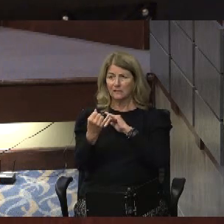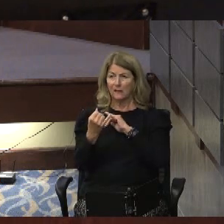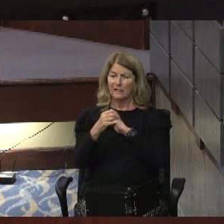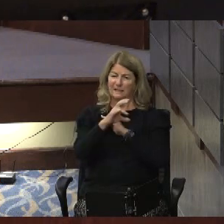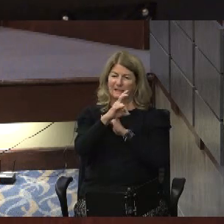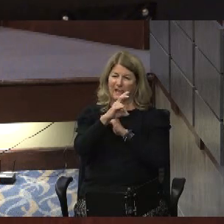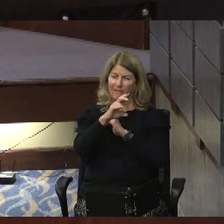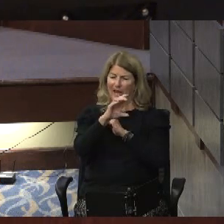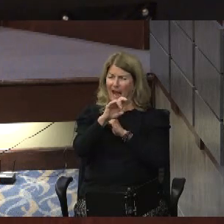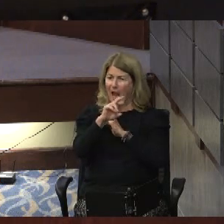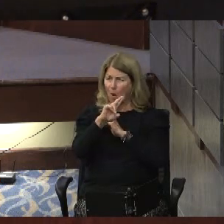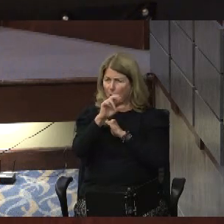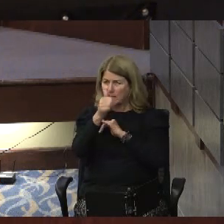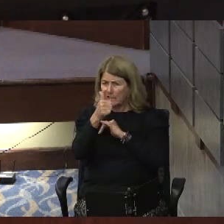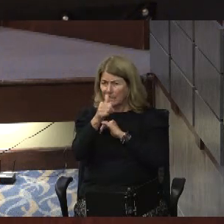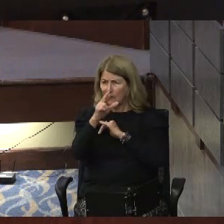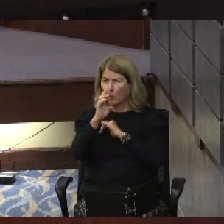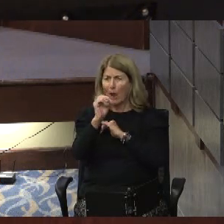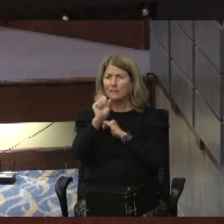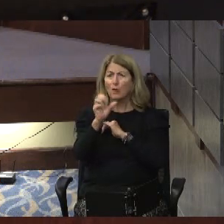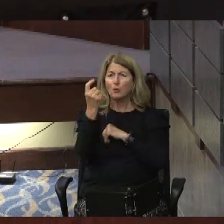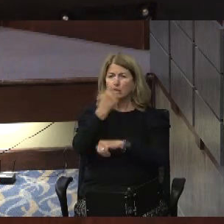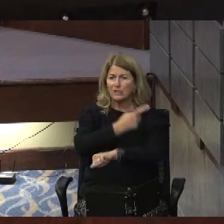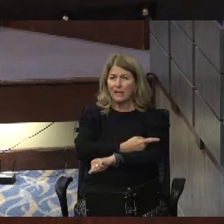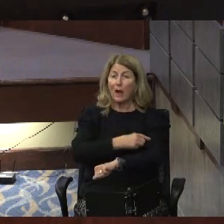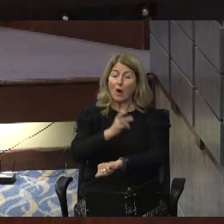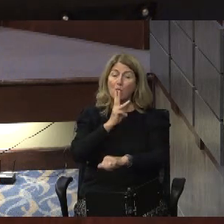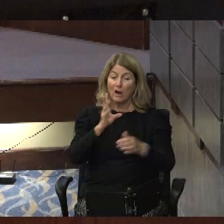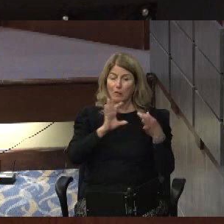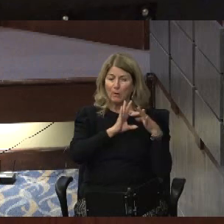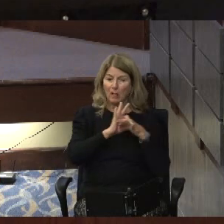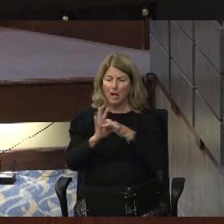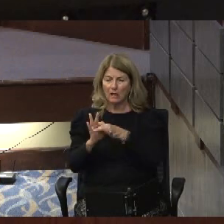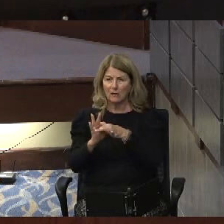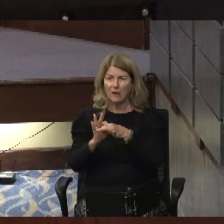of our resolutions today are water related, and